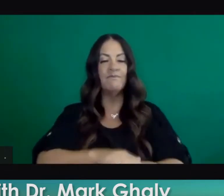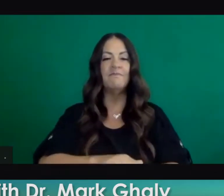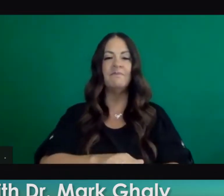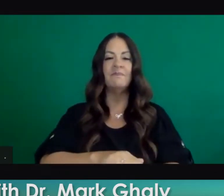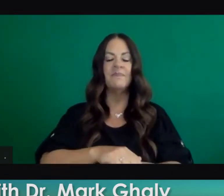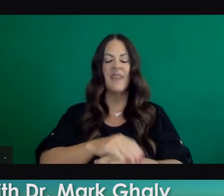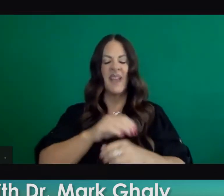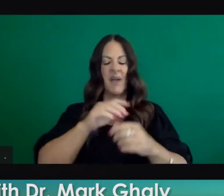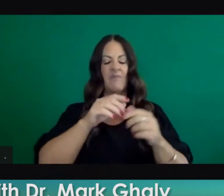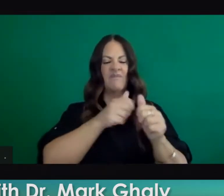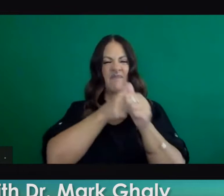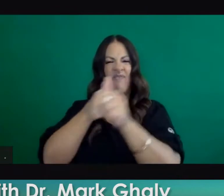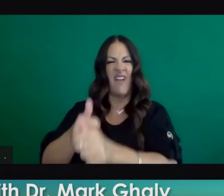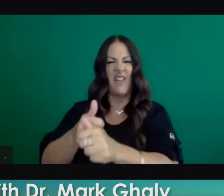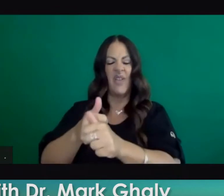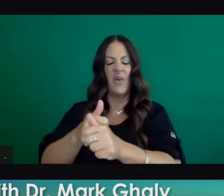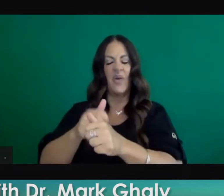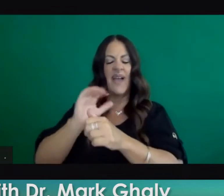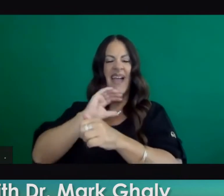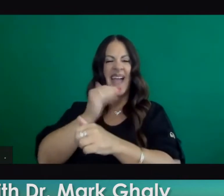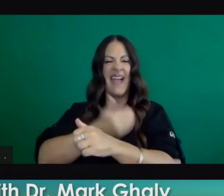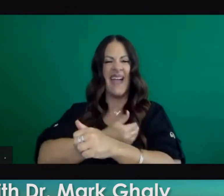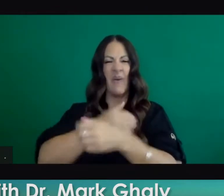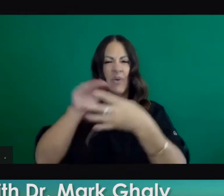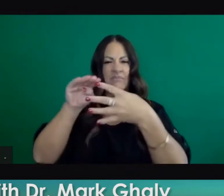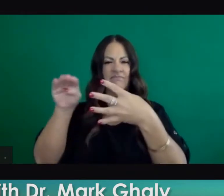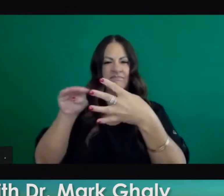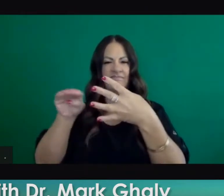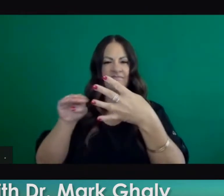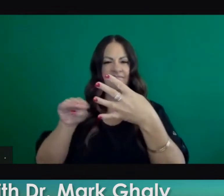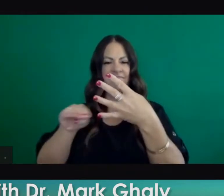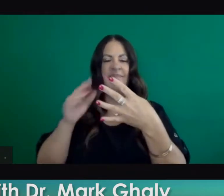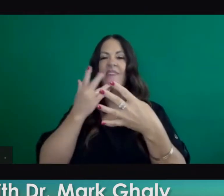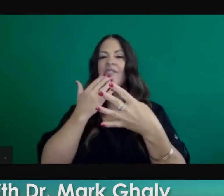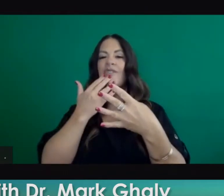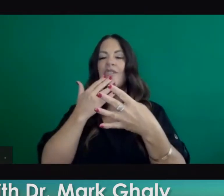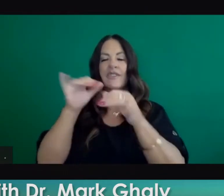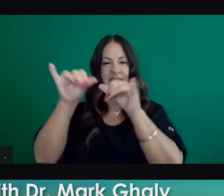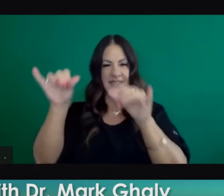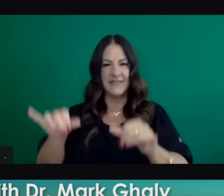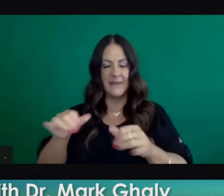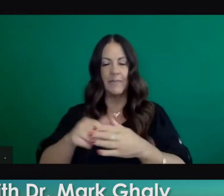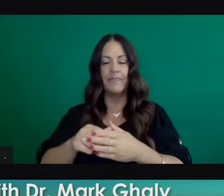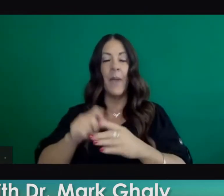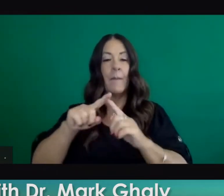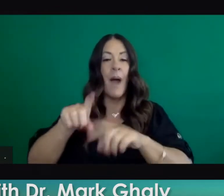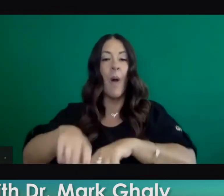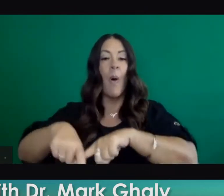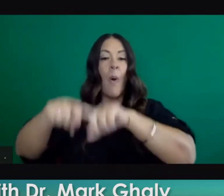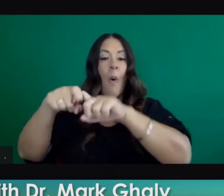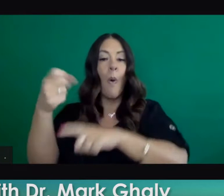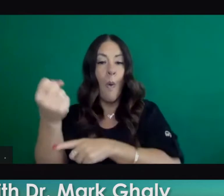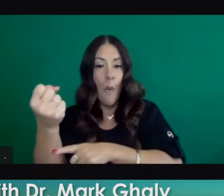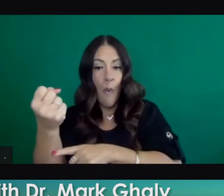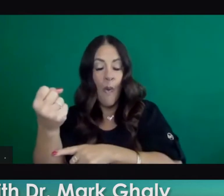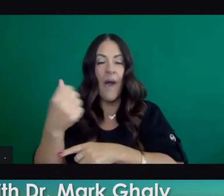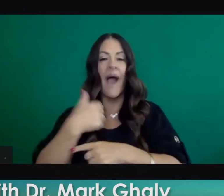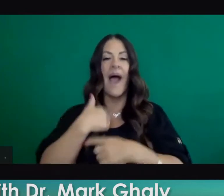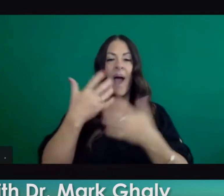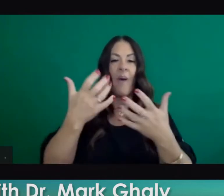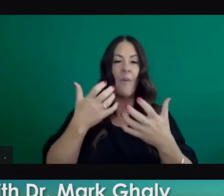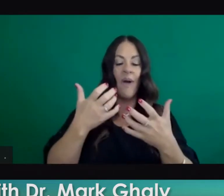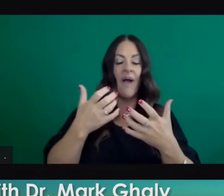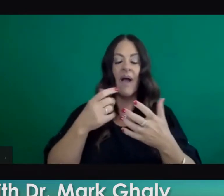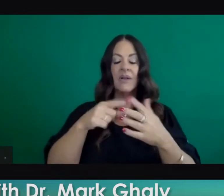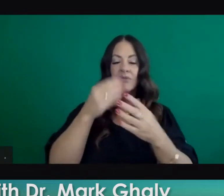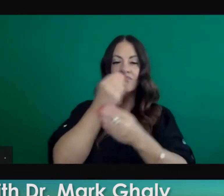on our tiering system. But before we do that, I want to do a couple of things. As usual, share our numbers and where